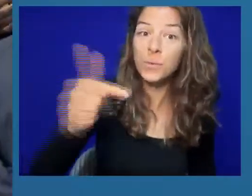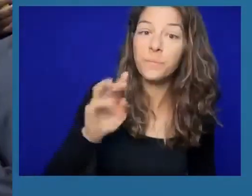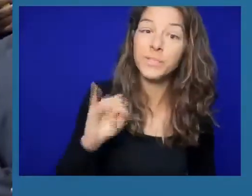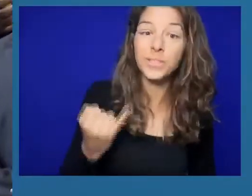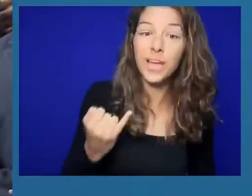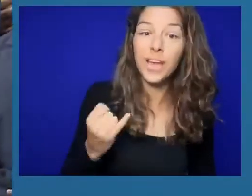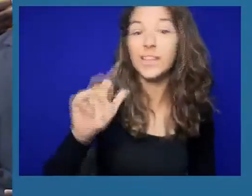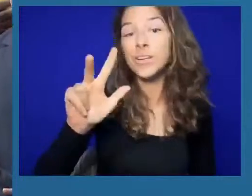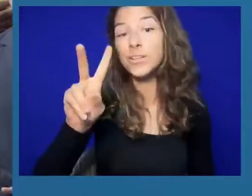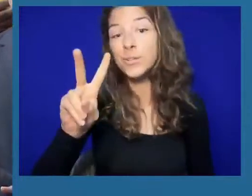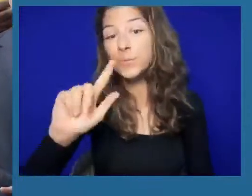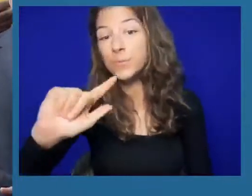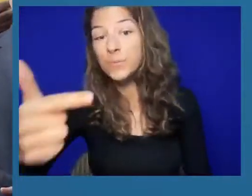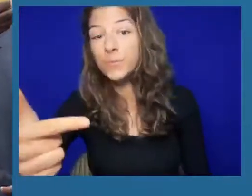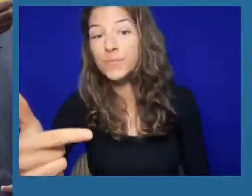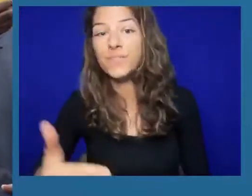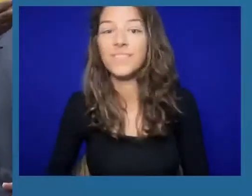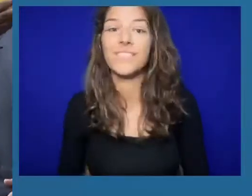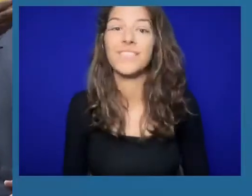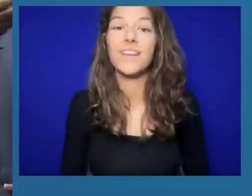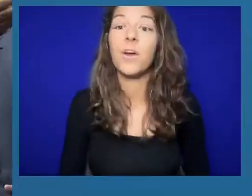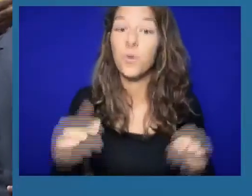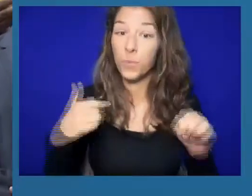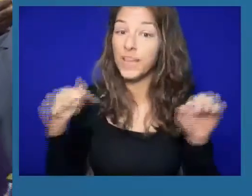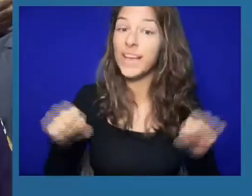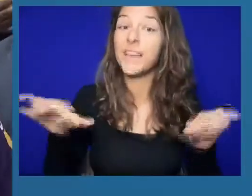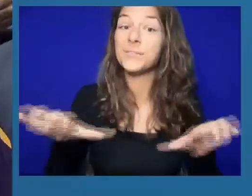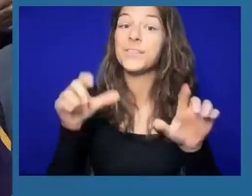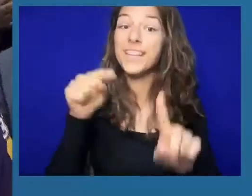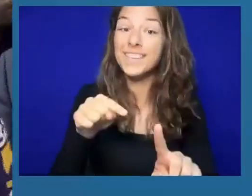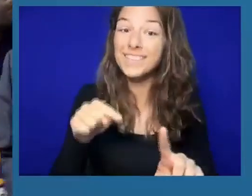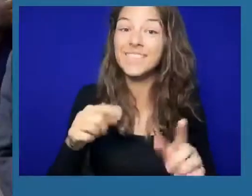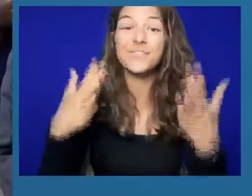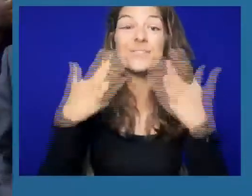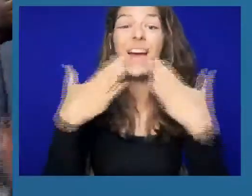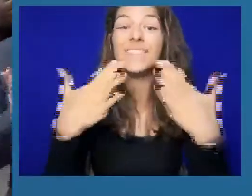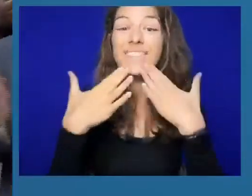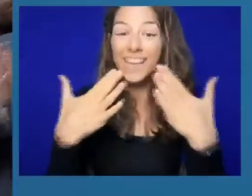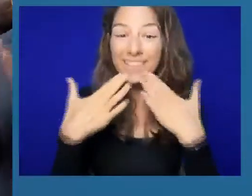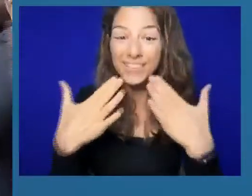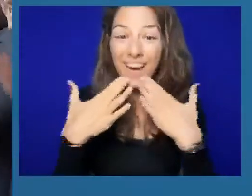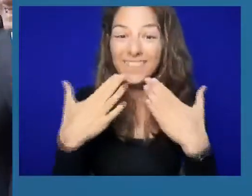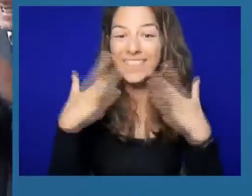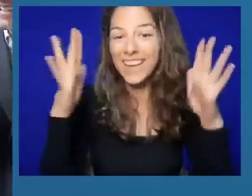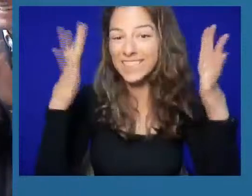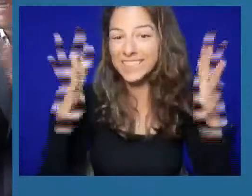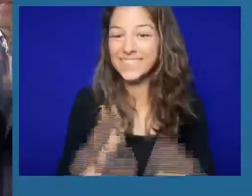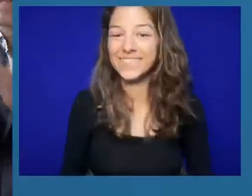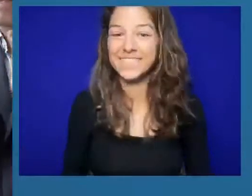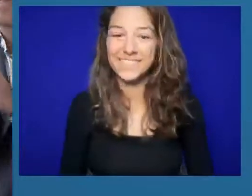32. Si luchamos, ganamos. Gracias, gracias.